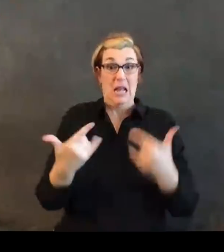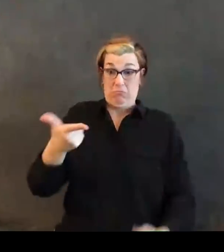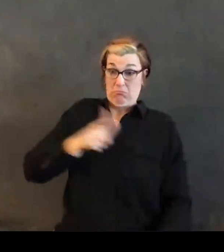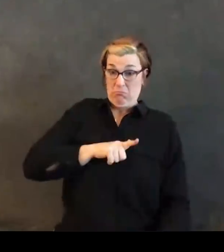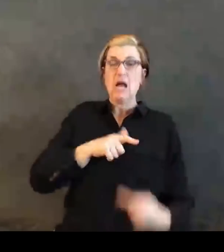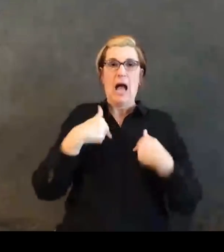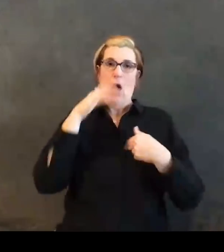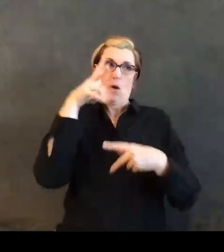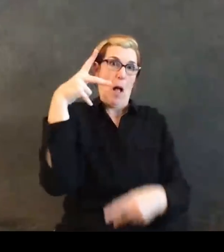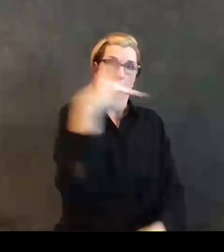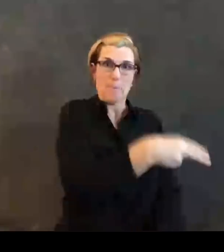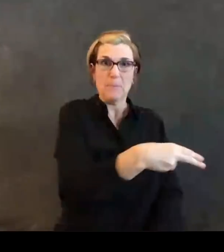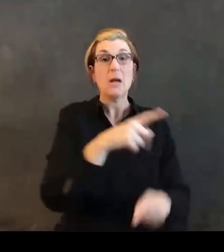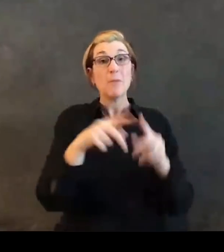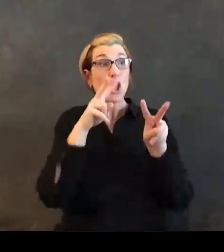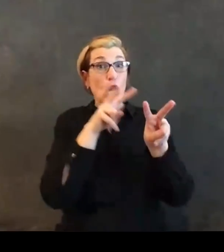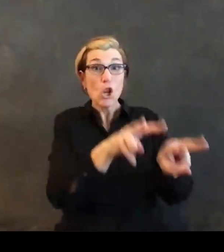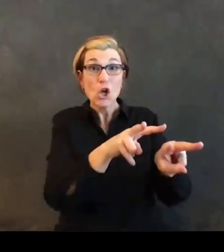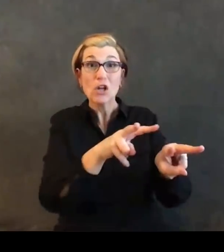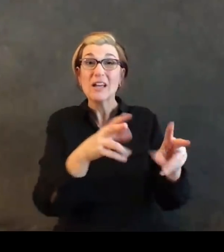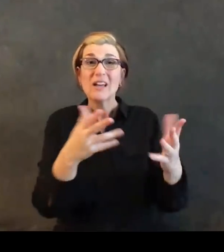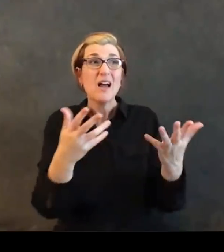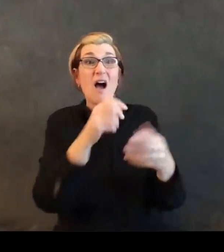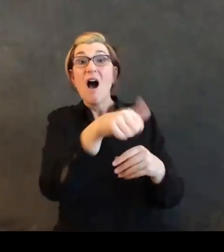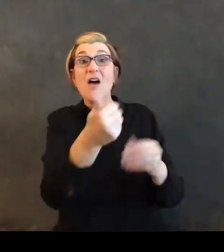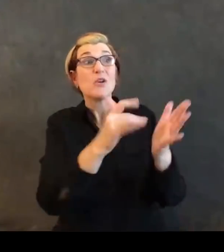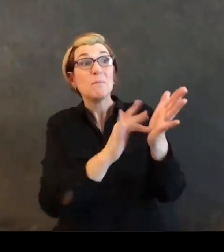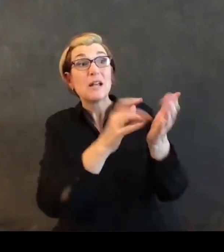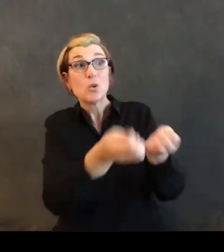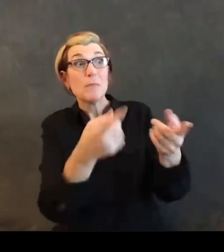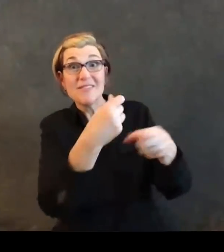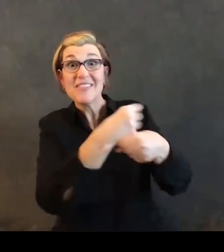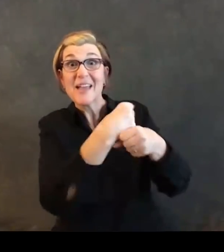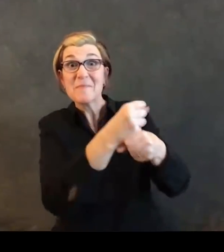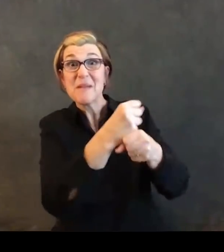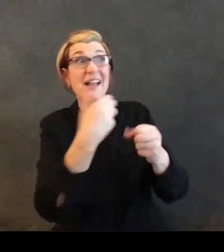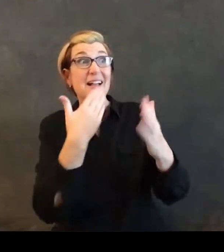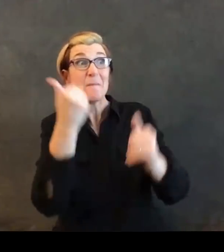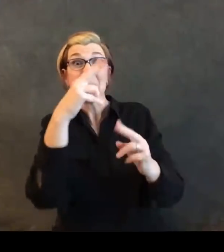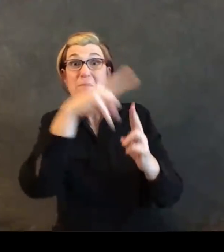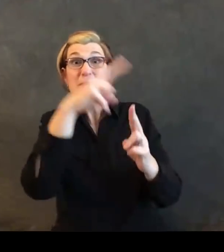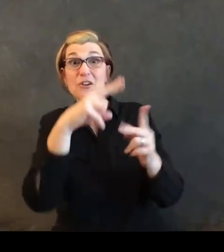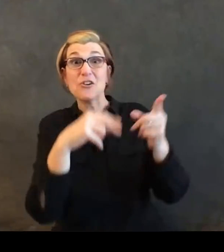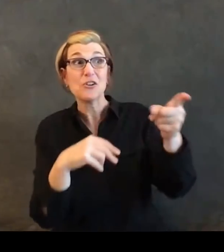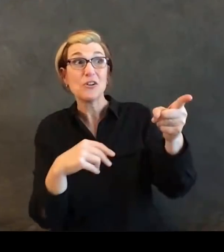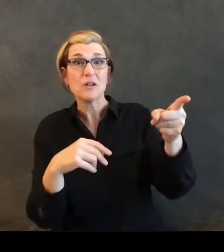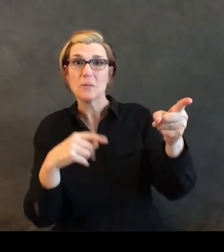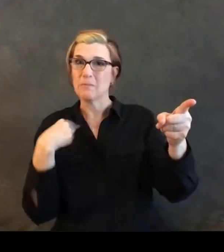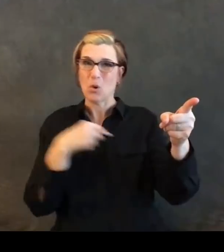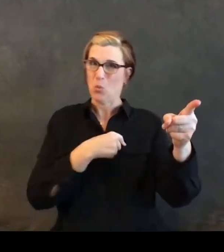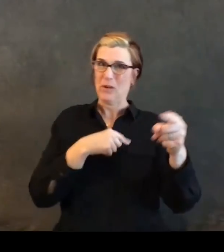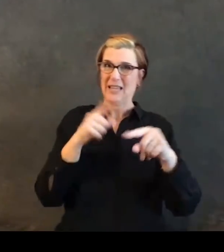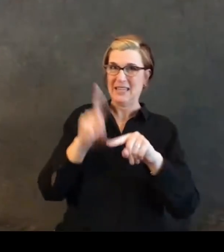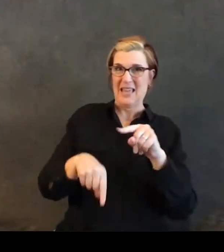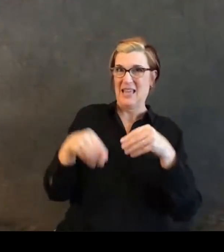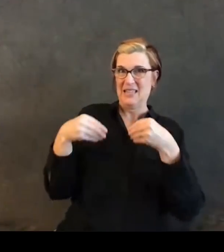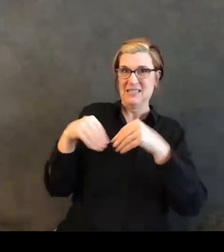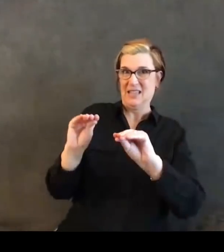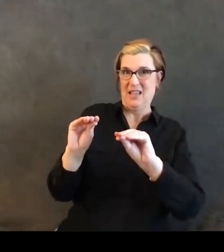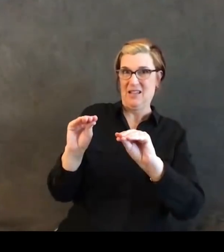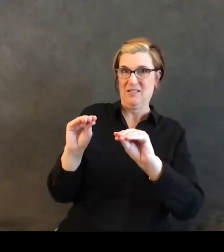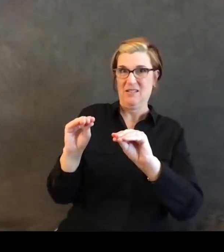we make the best medical equipment in the world, but we can't sell it because, or not appropriately. And yet we take